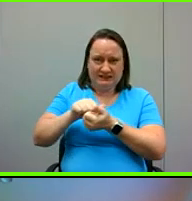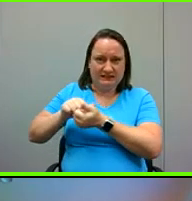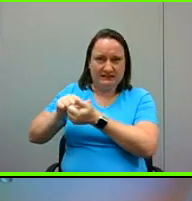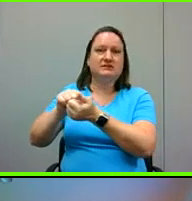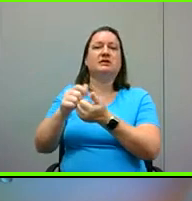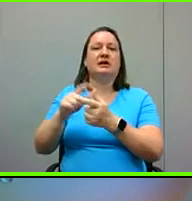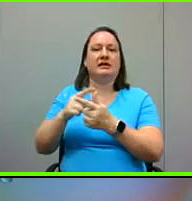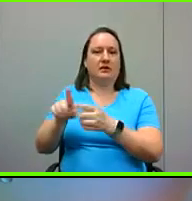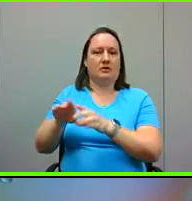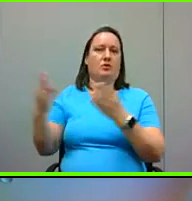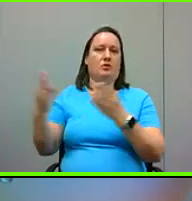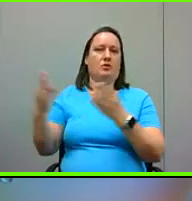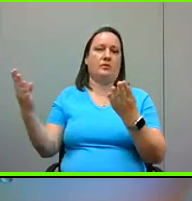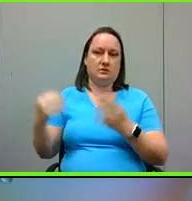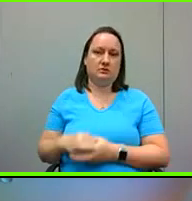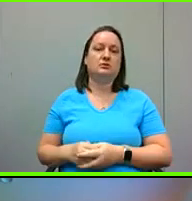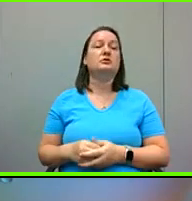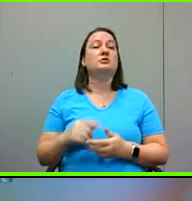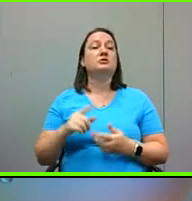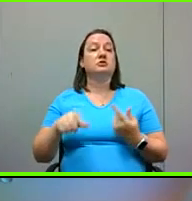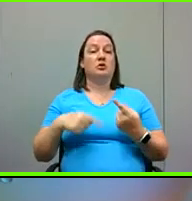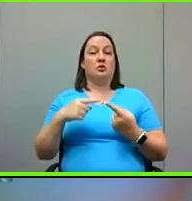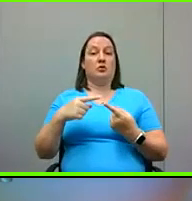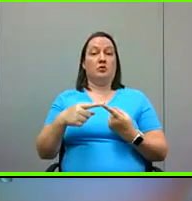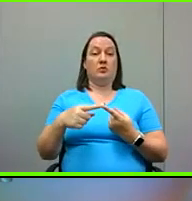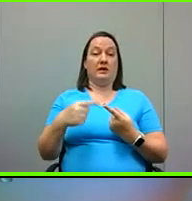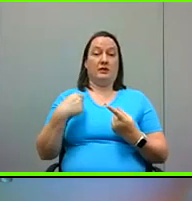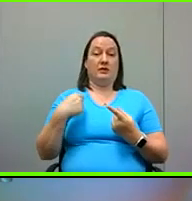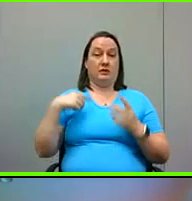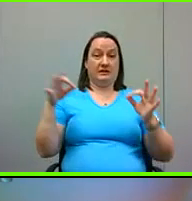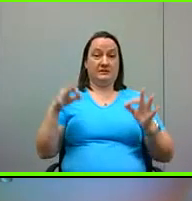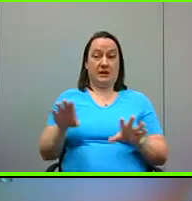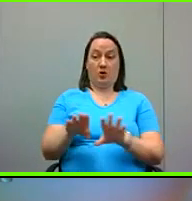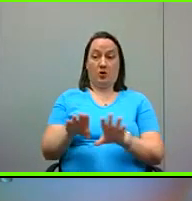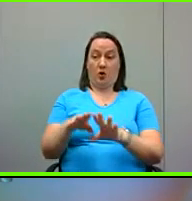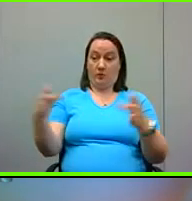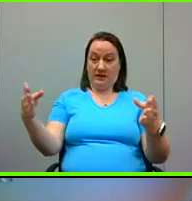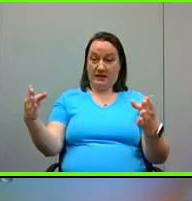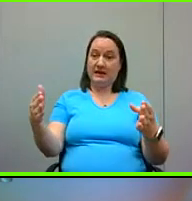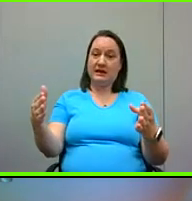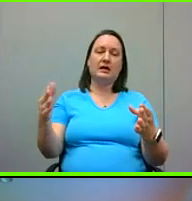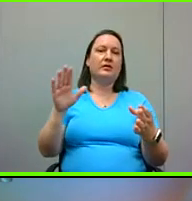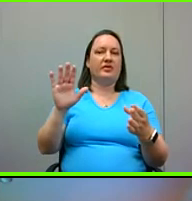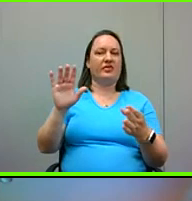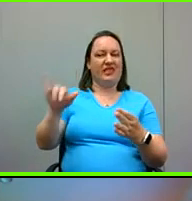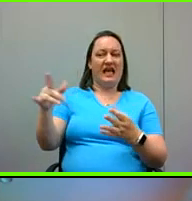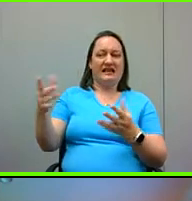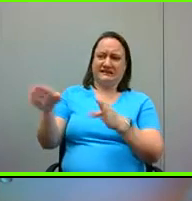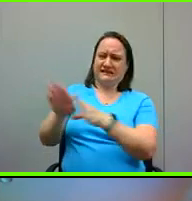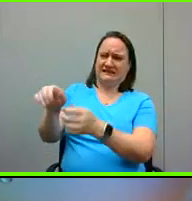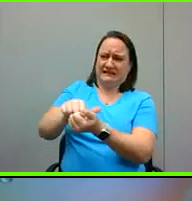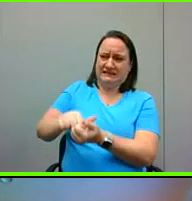about reopening, I'll tell you why we're not in a rush to do that. That is one of them, because we just want to be safe for everybody